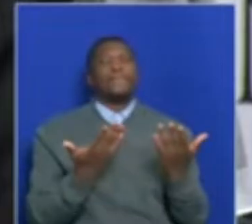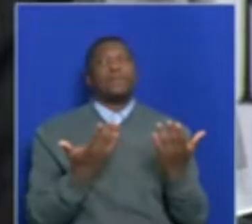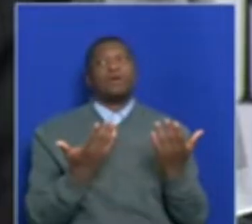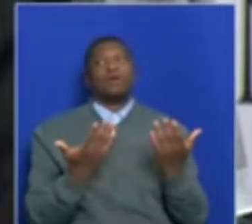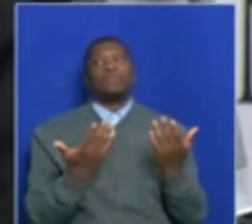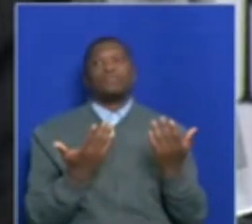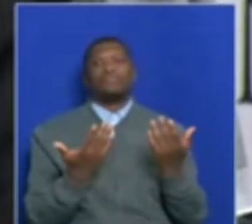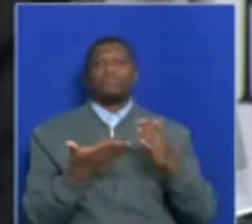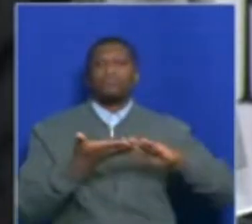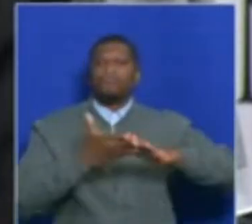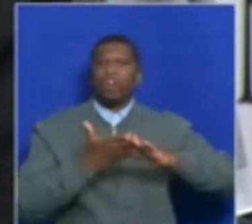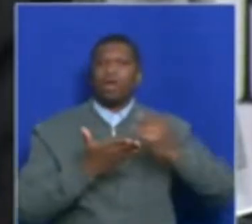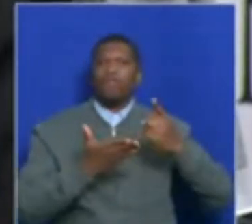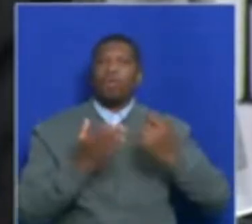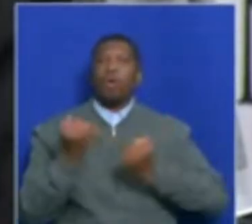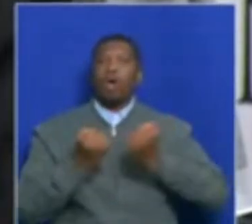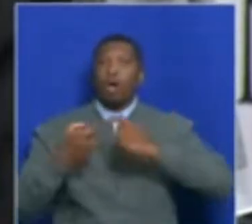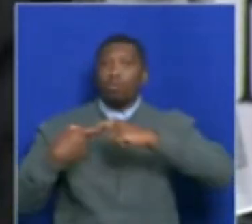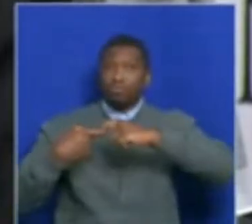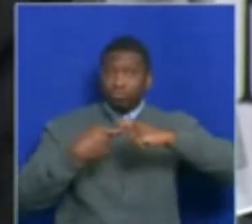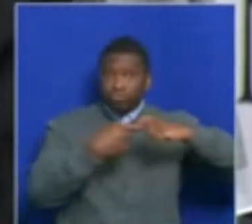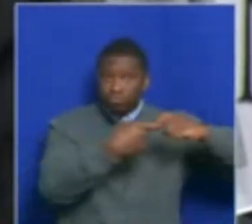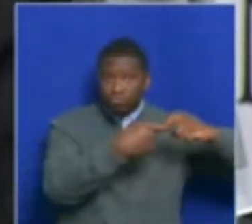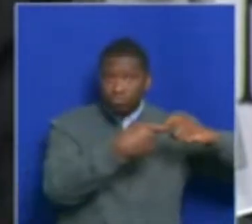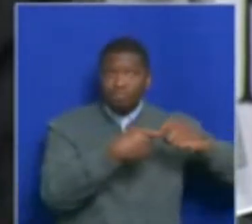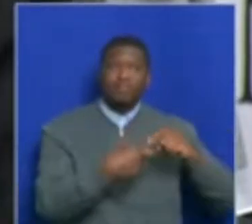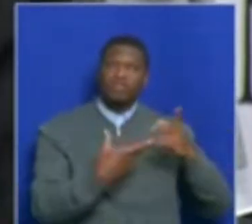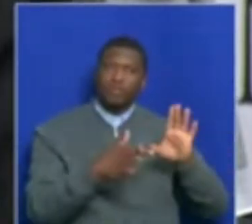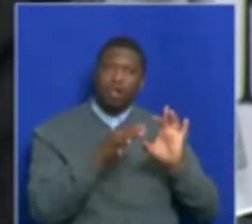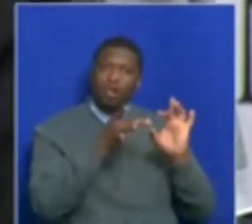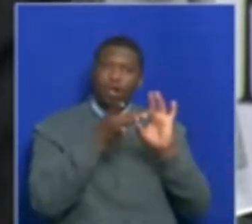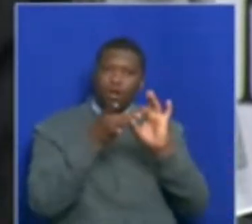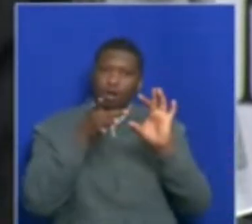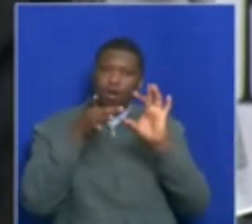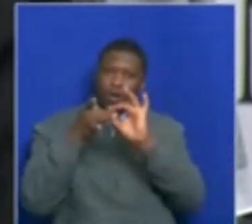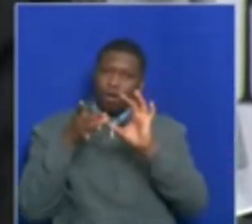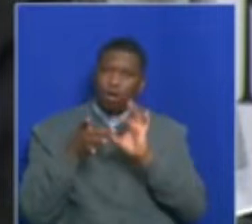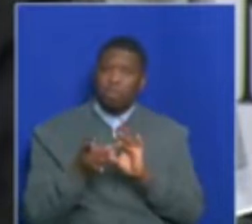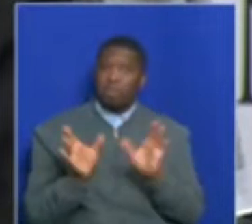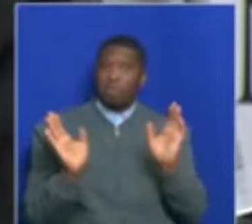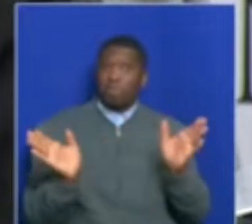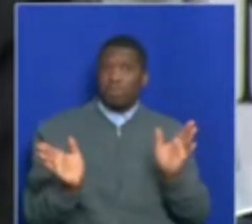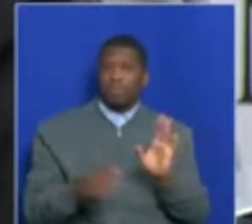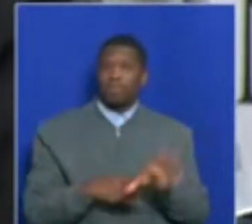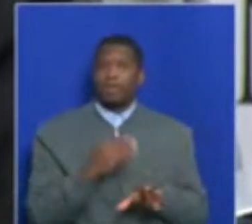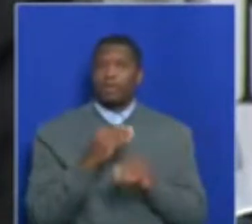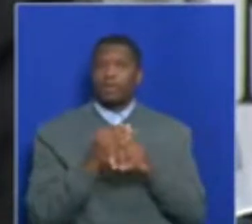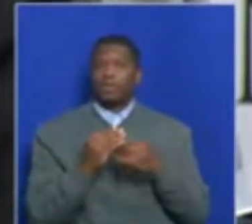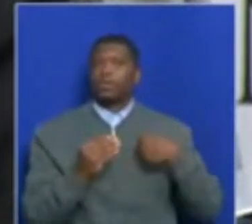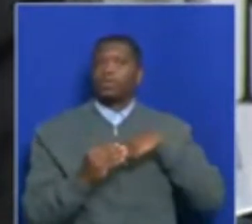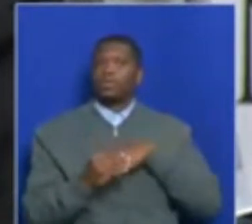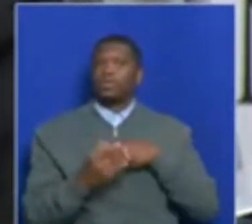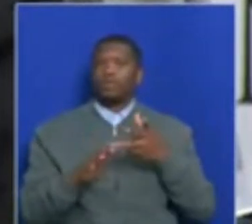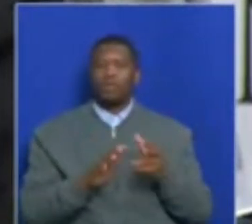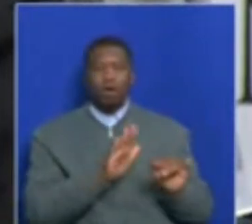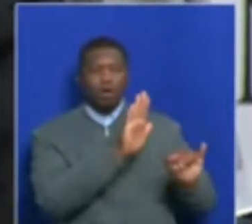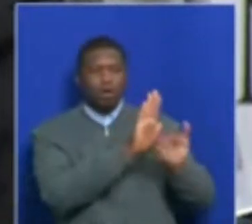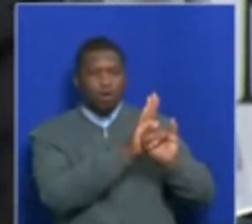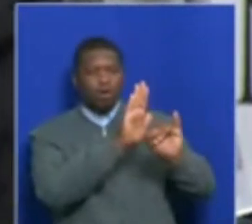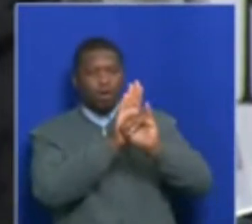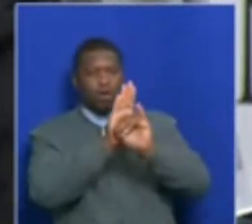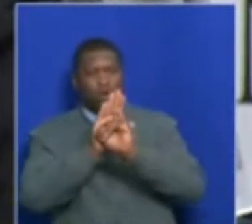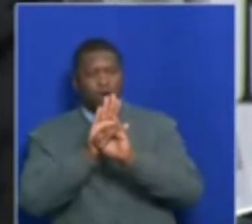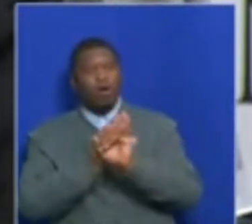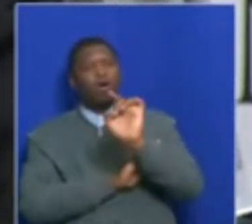We also have identified that with the tow trucks, you'll get police officers